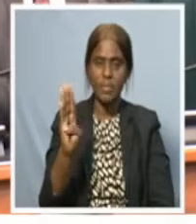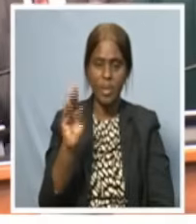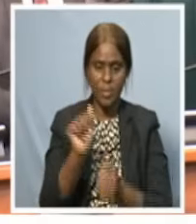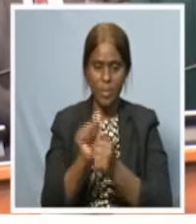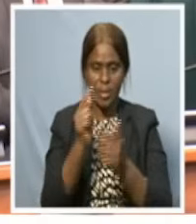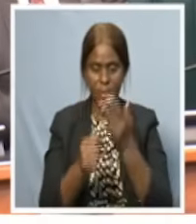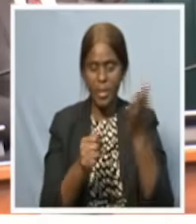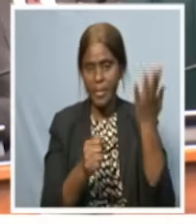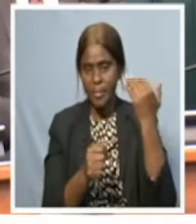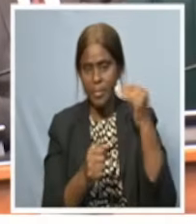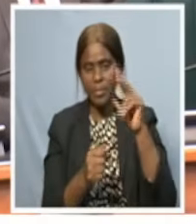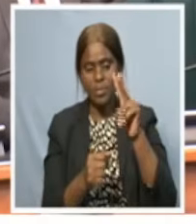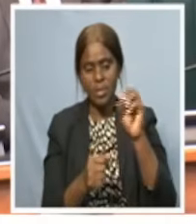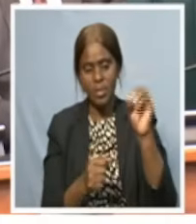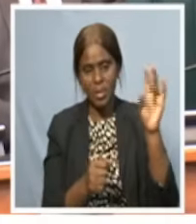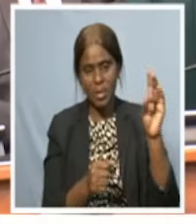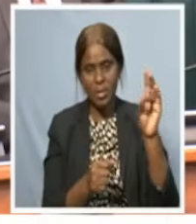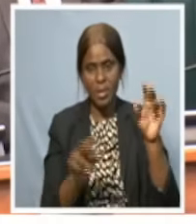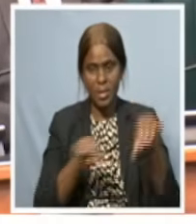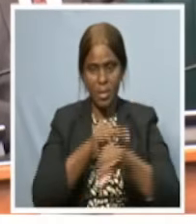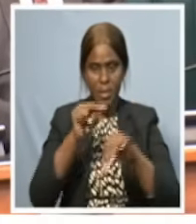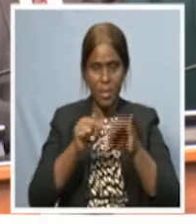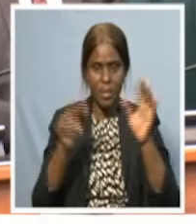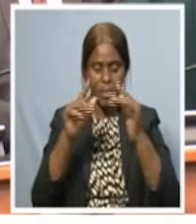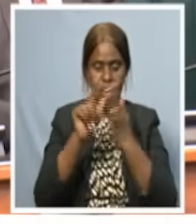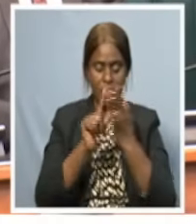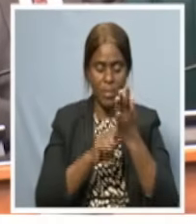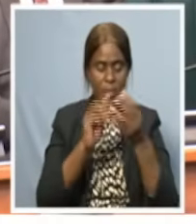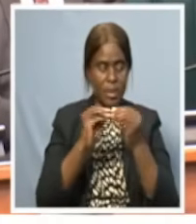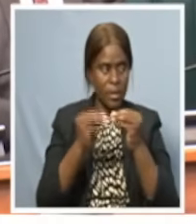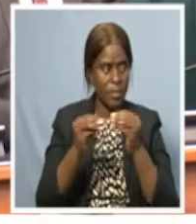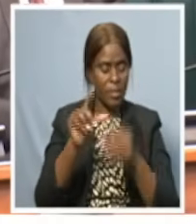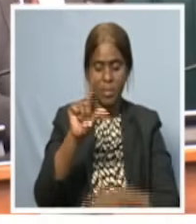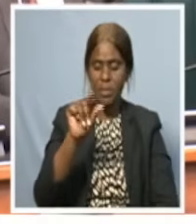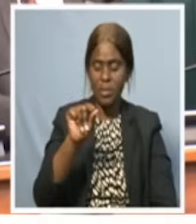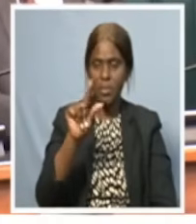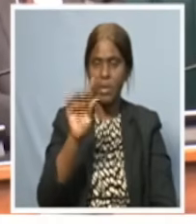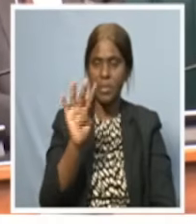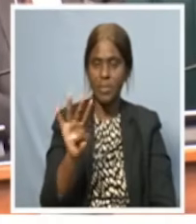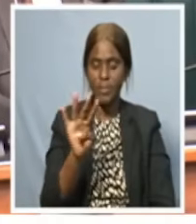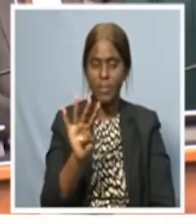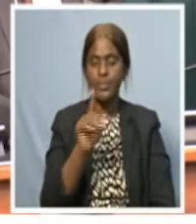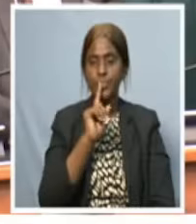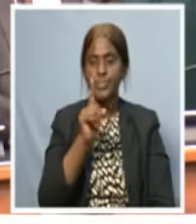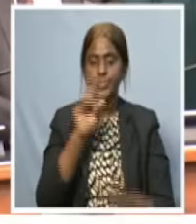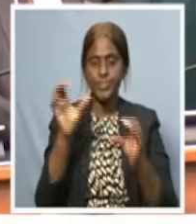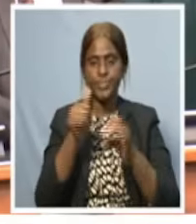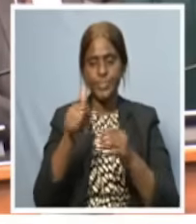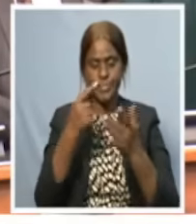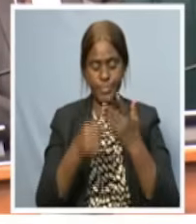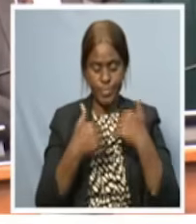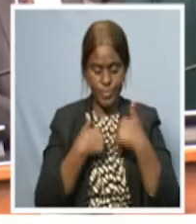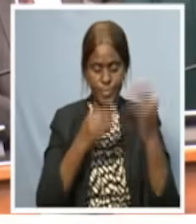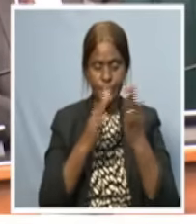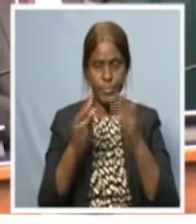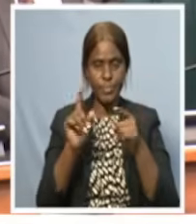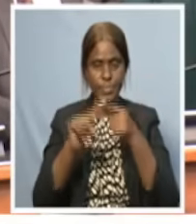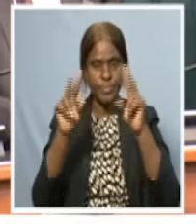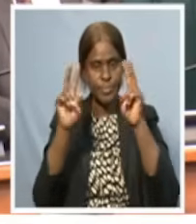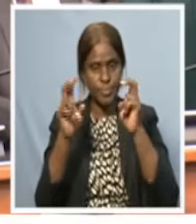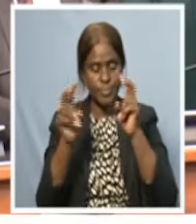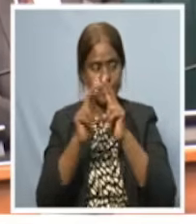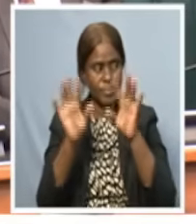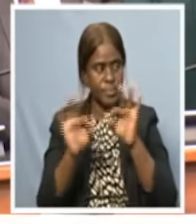and 207 of the National Assembly Standing Orders 2024. The committee considered the